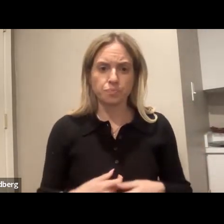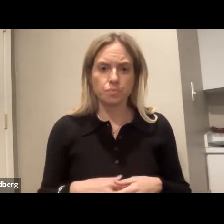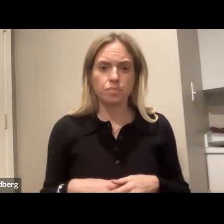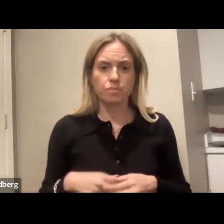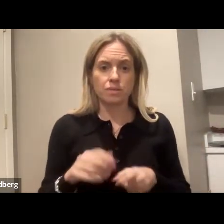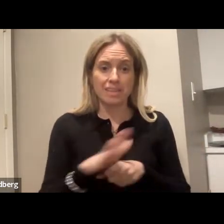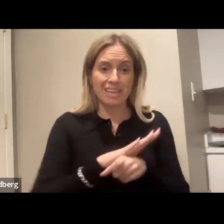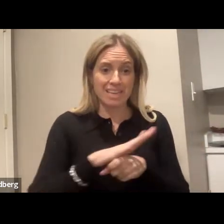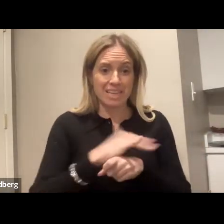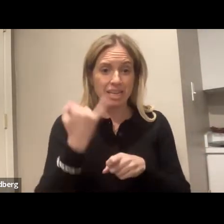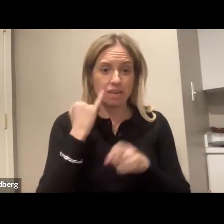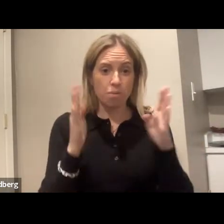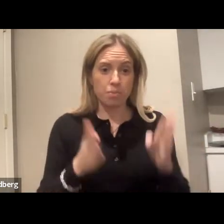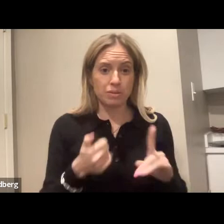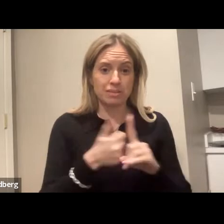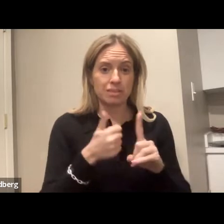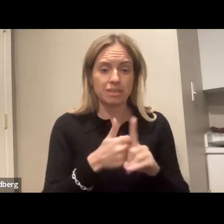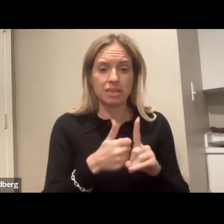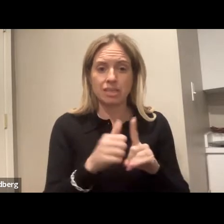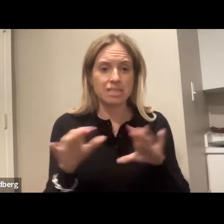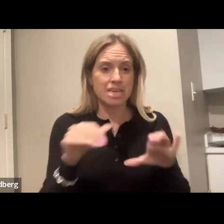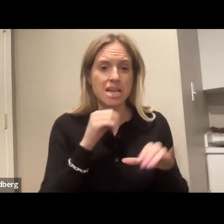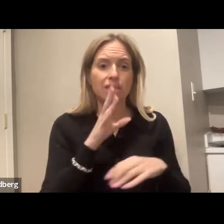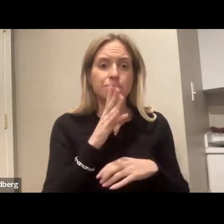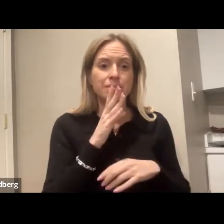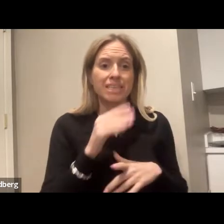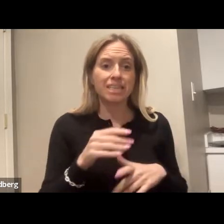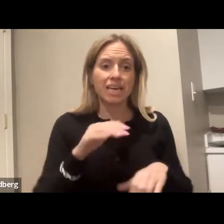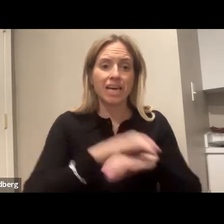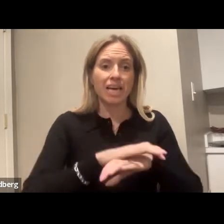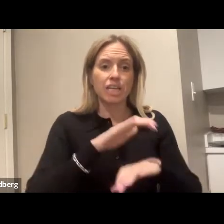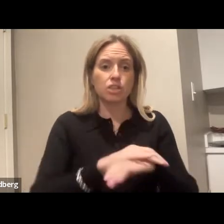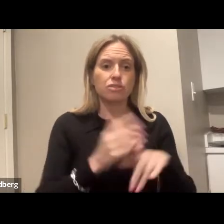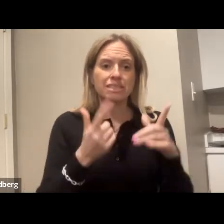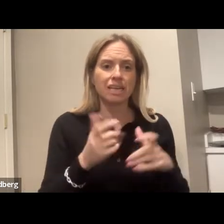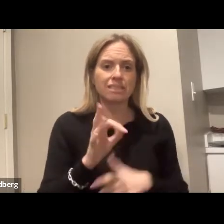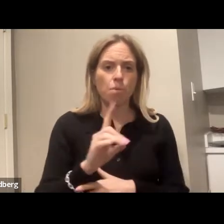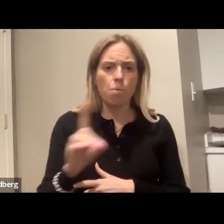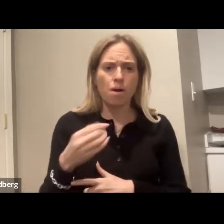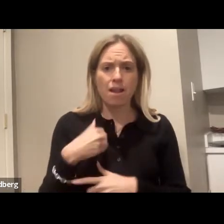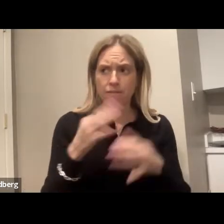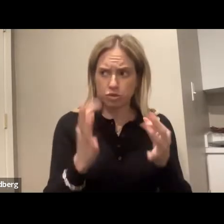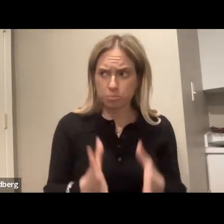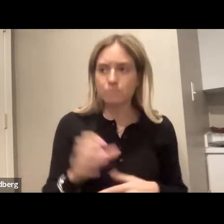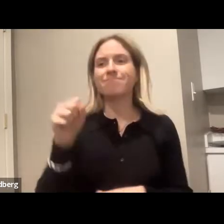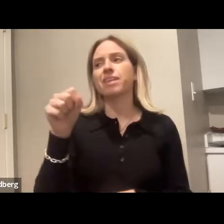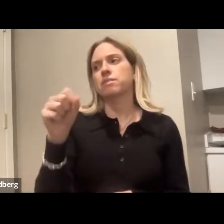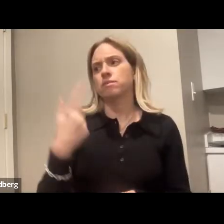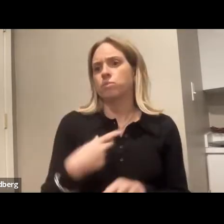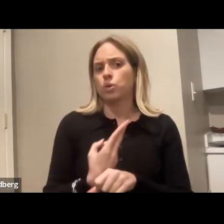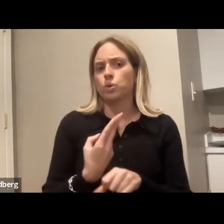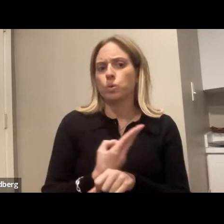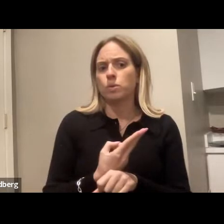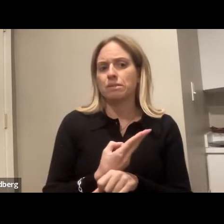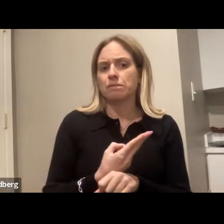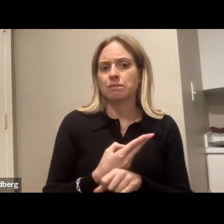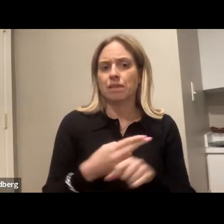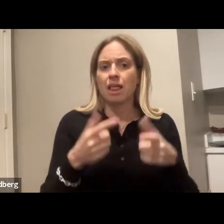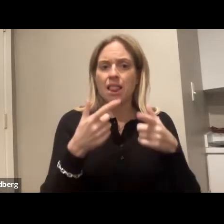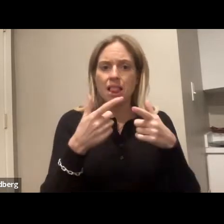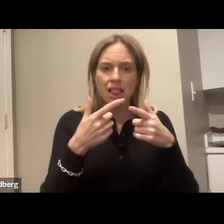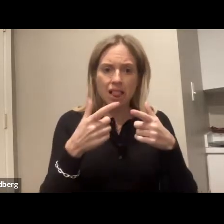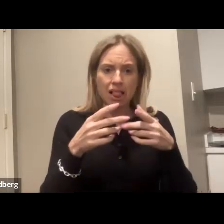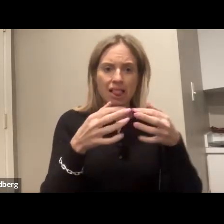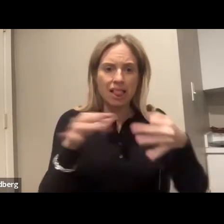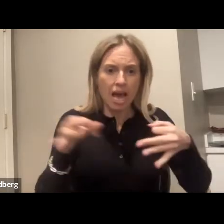speak English and texts 911, is there interpretation services? Yes, we use the language line solutions that the